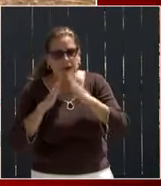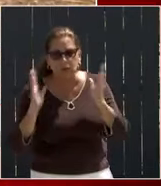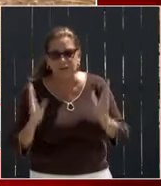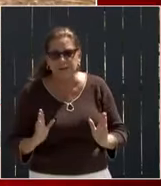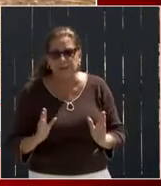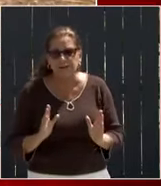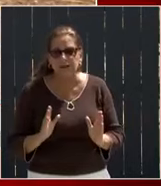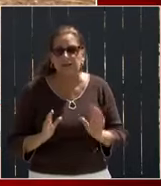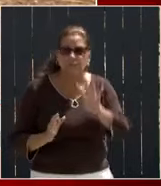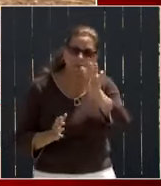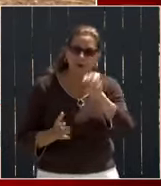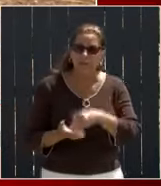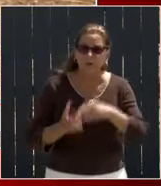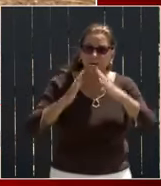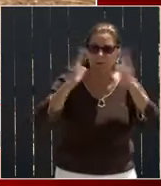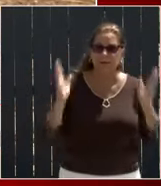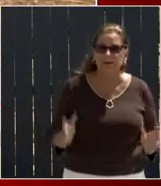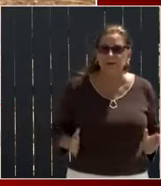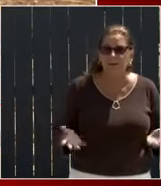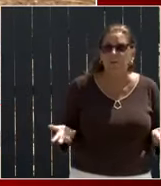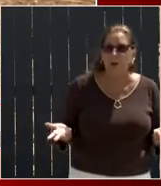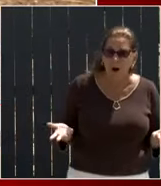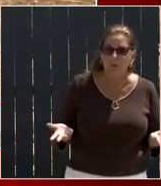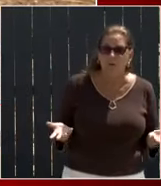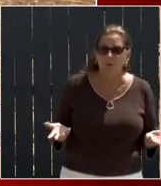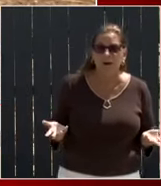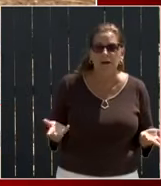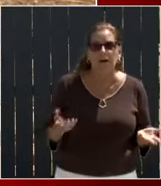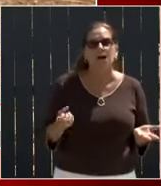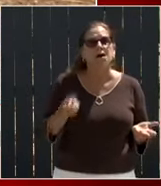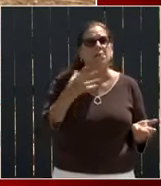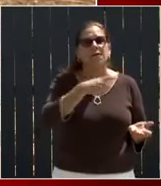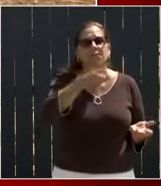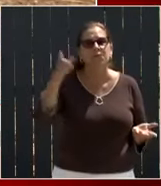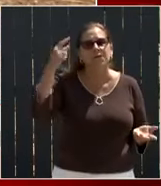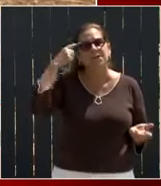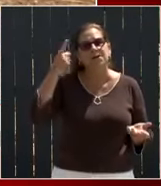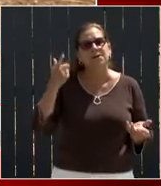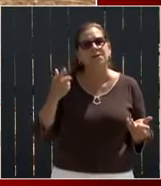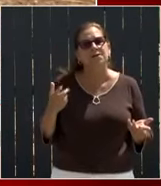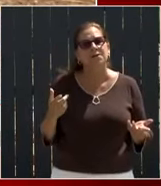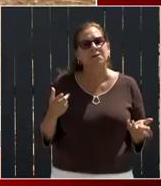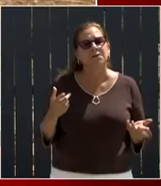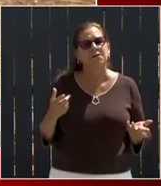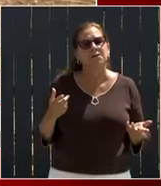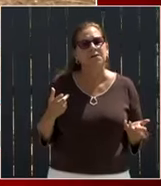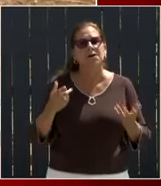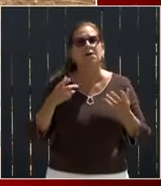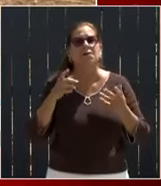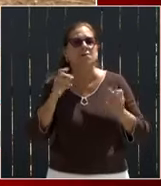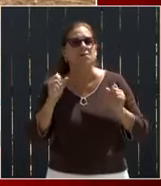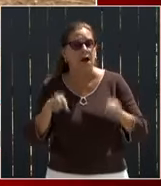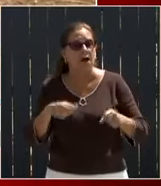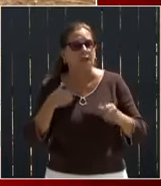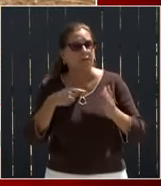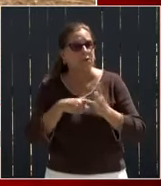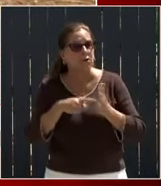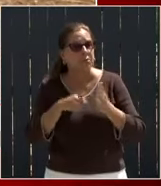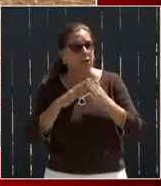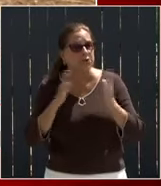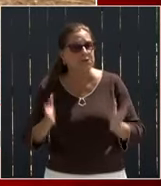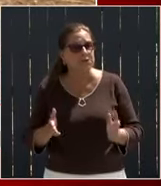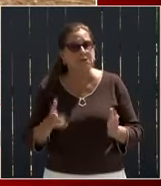how many people here think that housing is too affordable in D.C.? All right. I didn't see any hands go up. How many think it should be a little